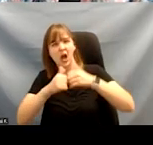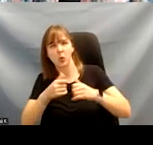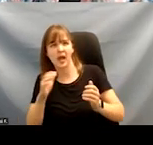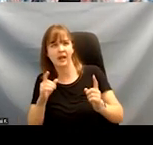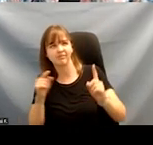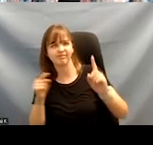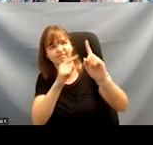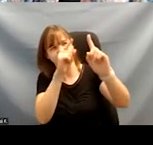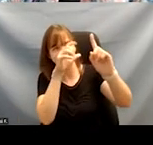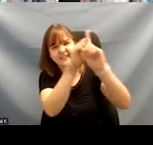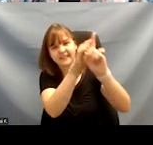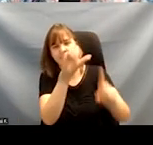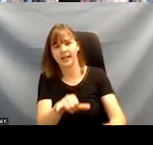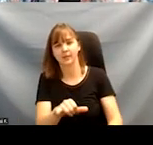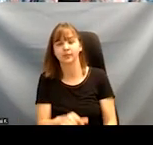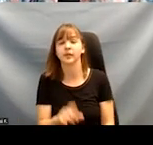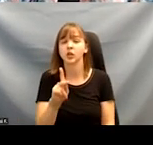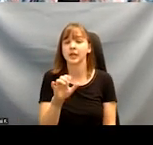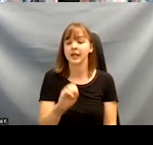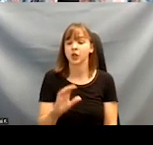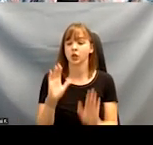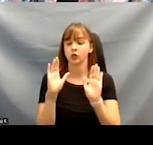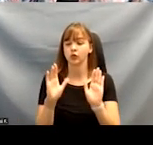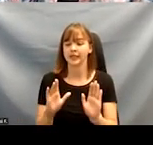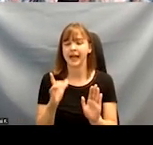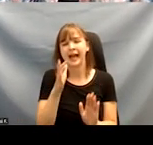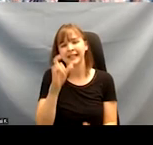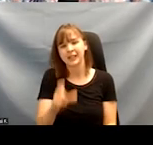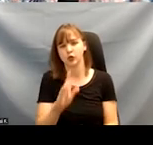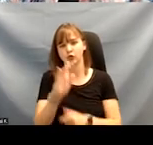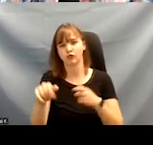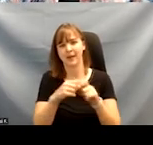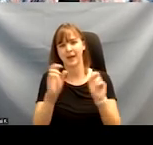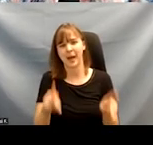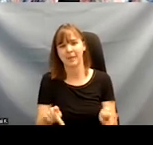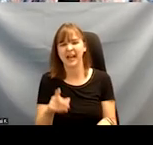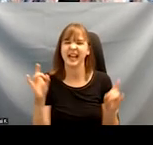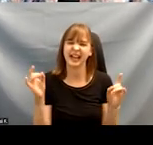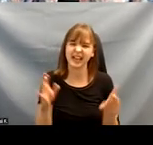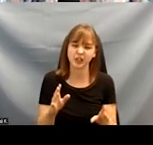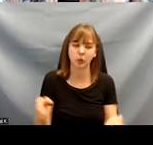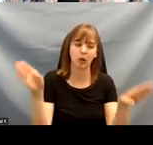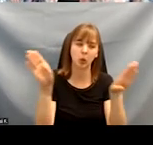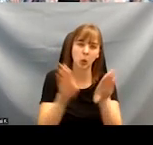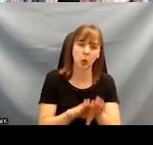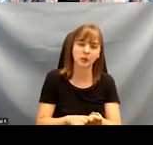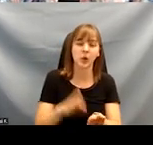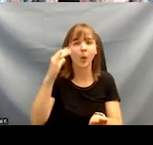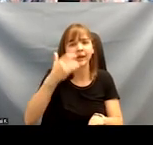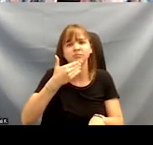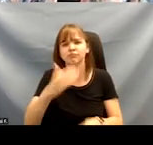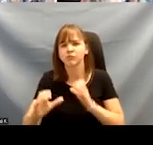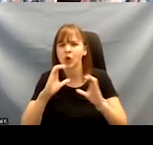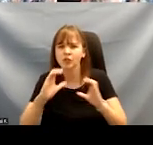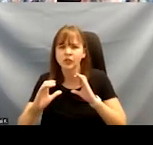Great. I'm going to wrap this up at this point, as much as I hate to, because this has been a really fantastic conversation with everybody.